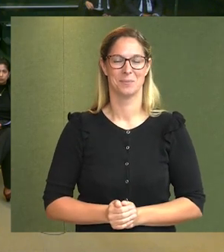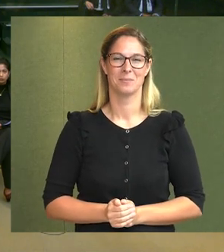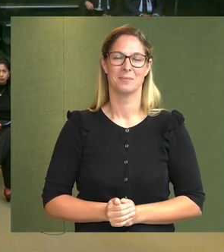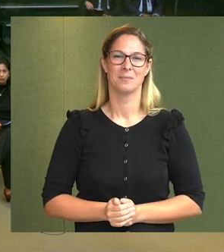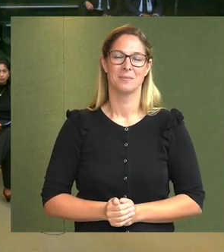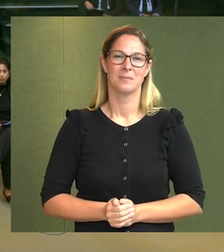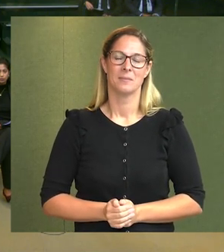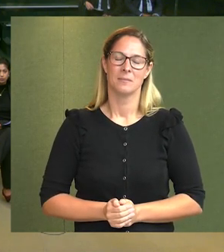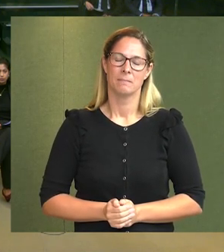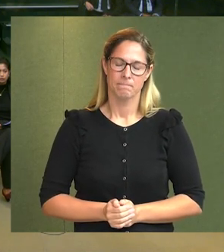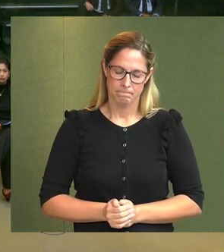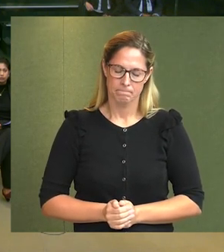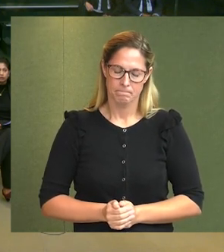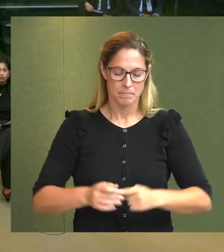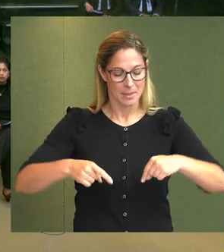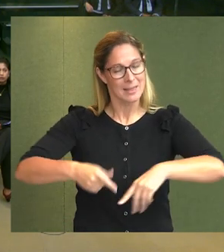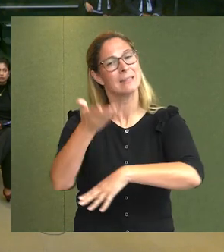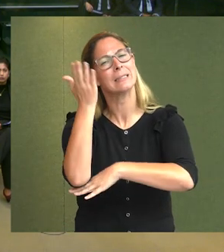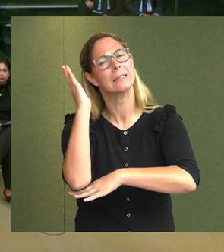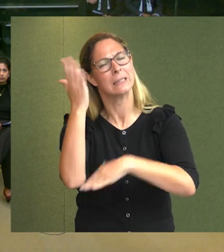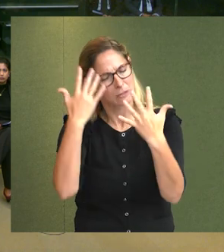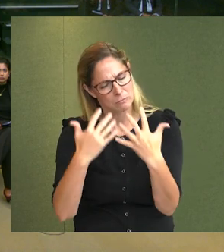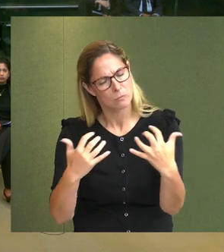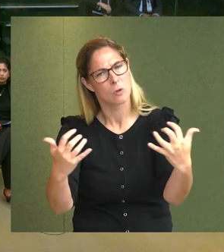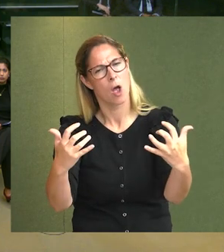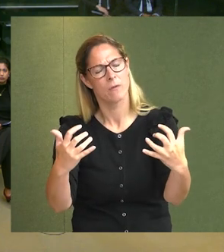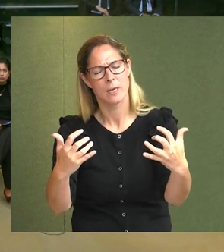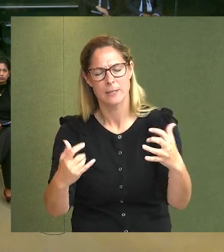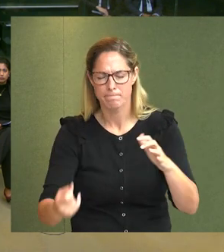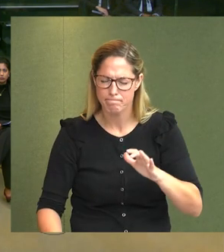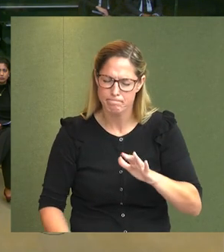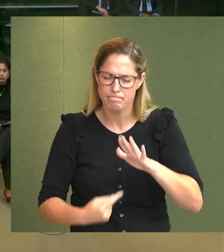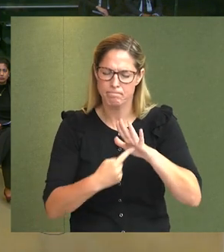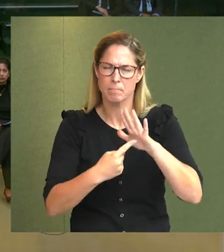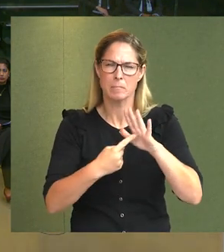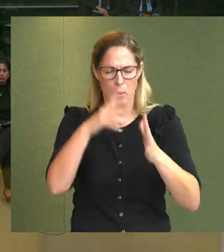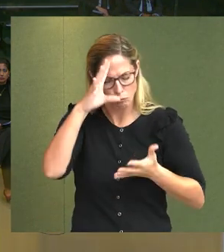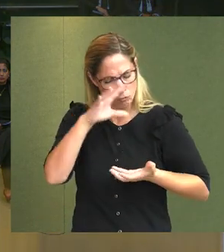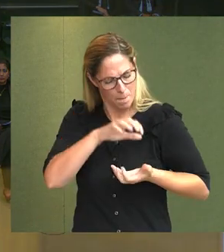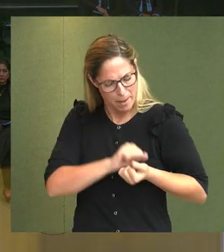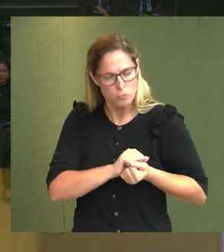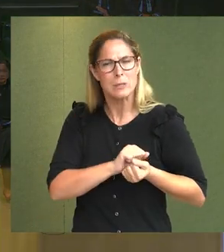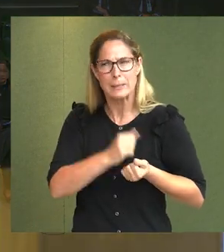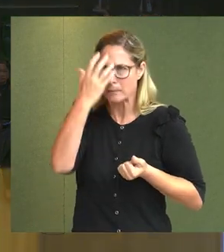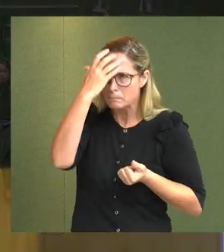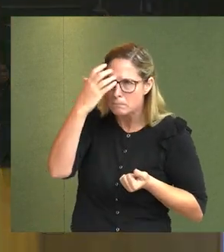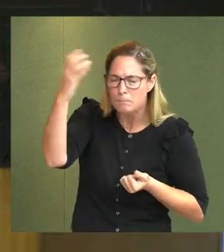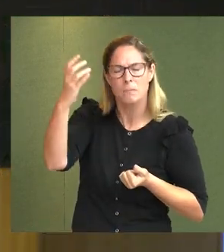This is a poignant service of remembrance, giving thanks for the life and service of Her